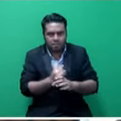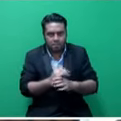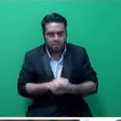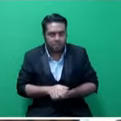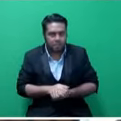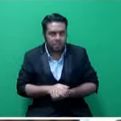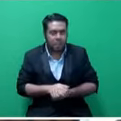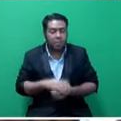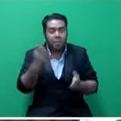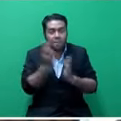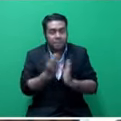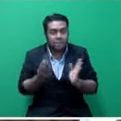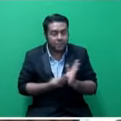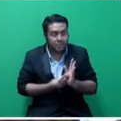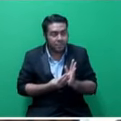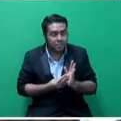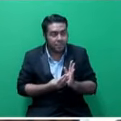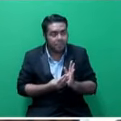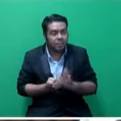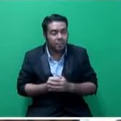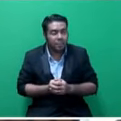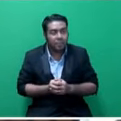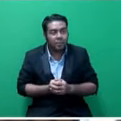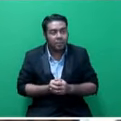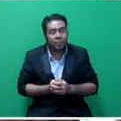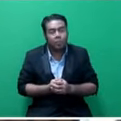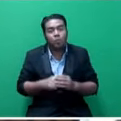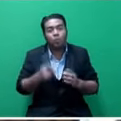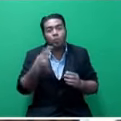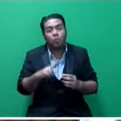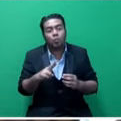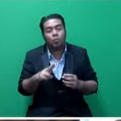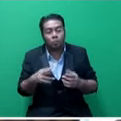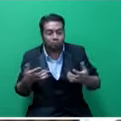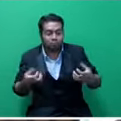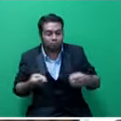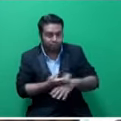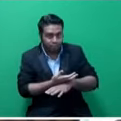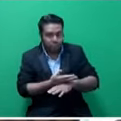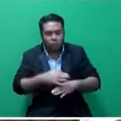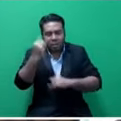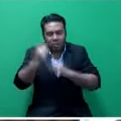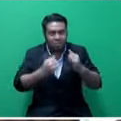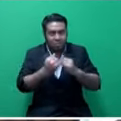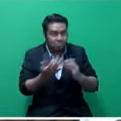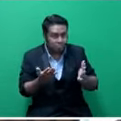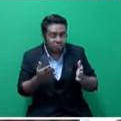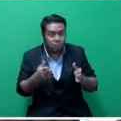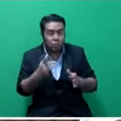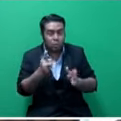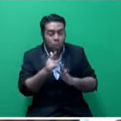Speaker, sir, the bill essentially seeks to give effect to the Budapest Convention by providing a comprehensive and coherent framework